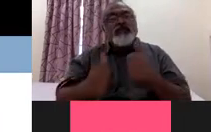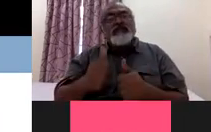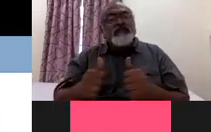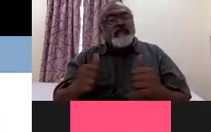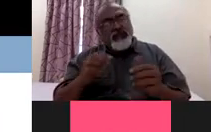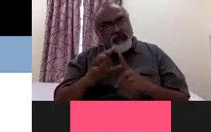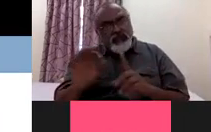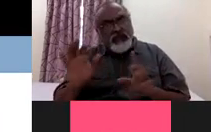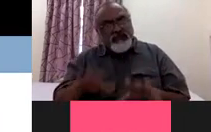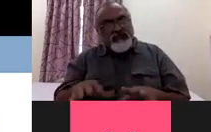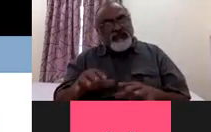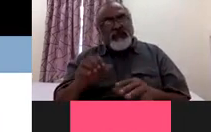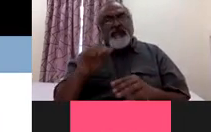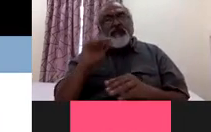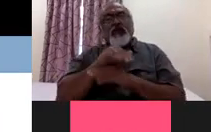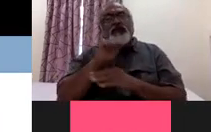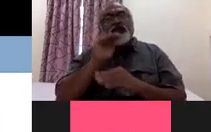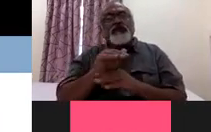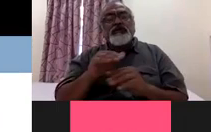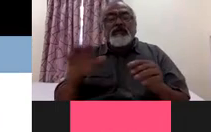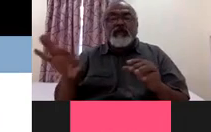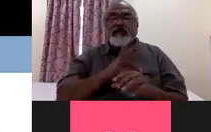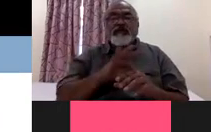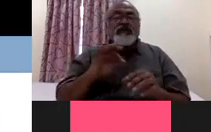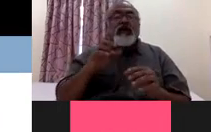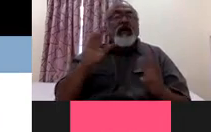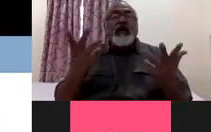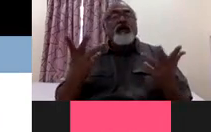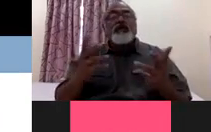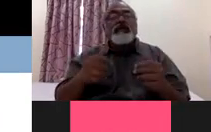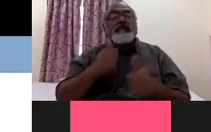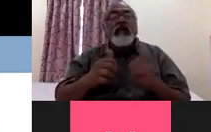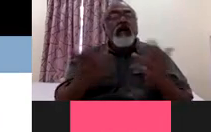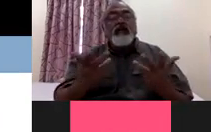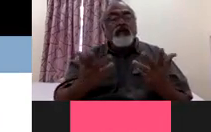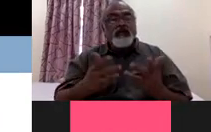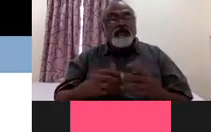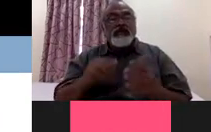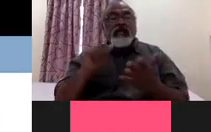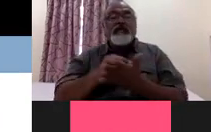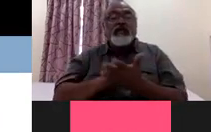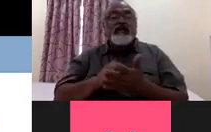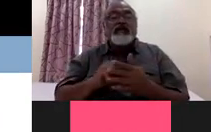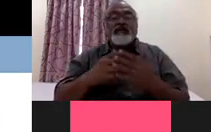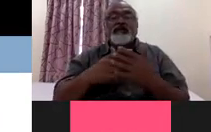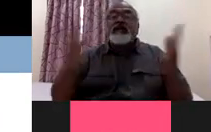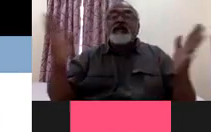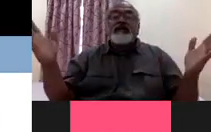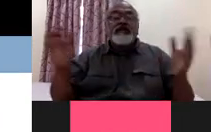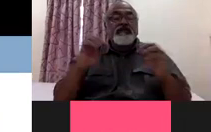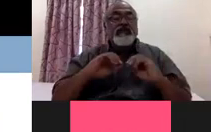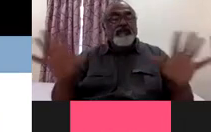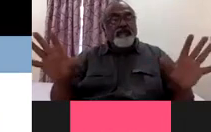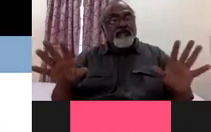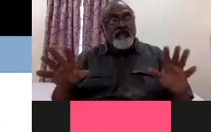conduct karte ho, jis pe postman, postal assistant select hota hai, toh kaise karte ho aap? Bolte, advertisement karte hain print mein.